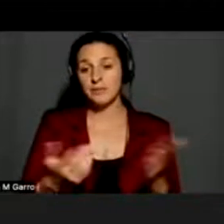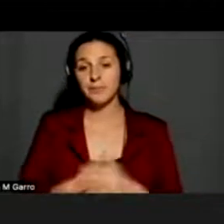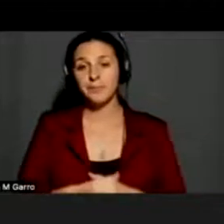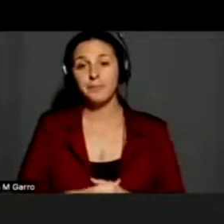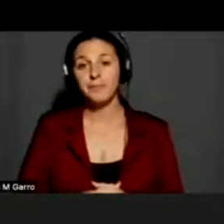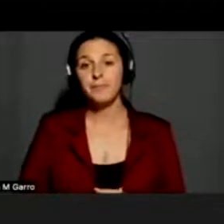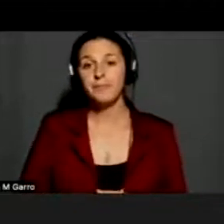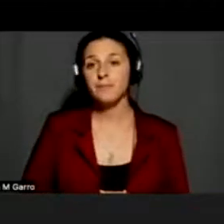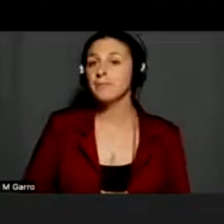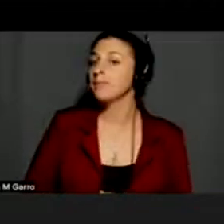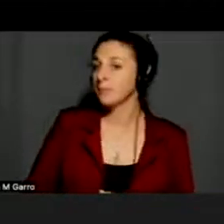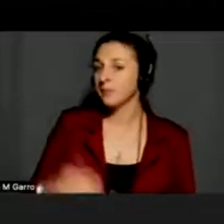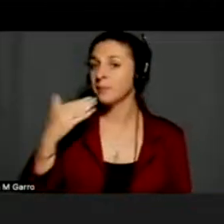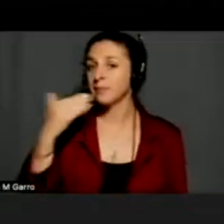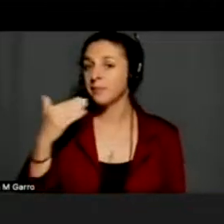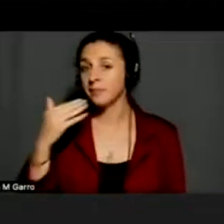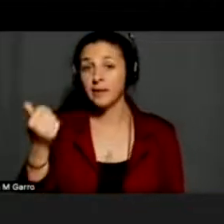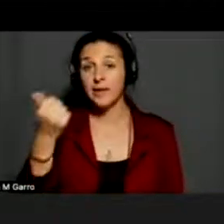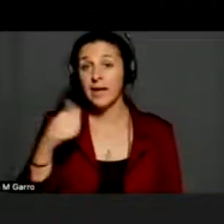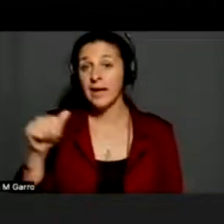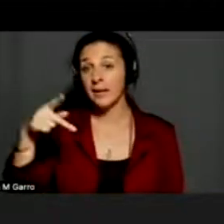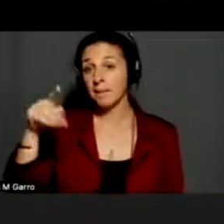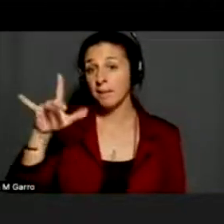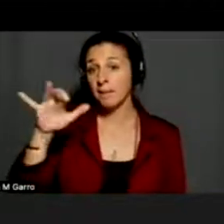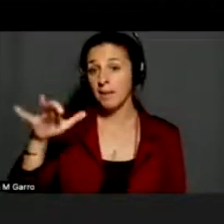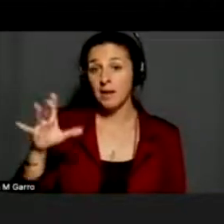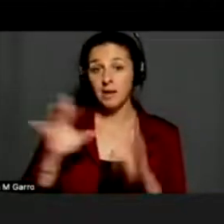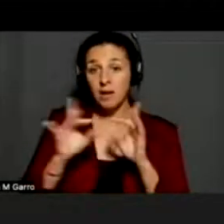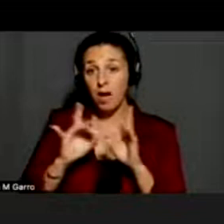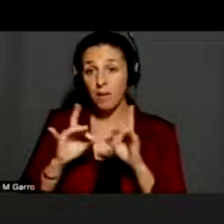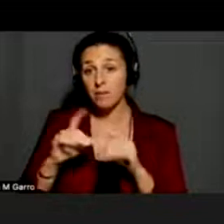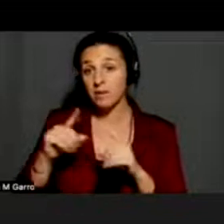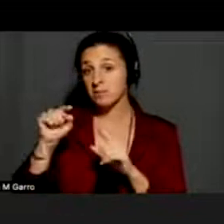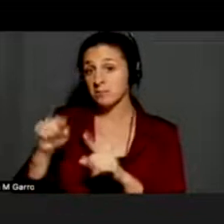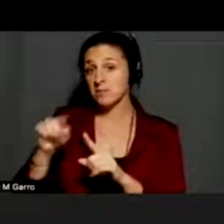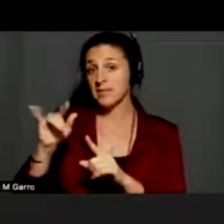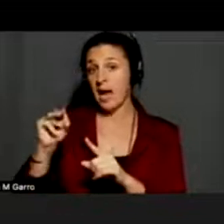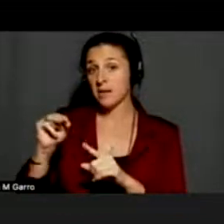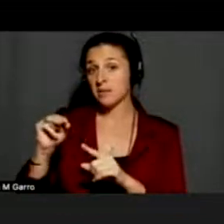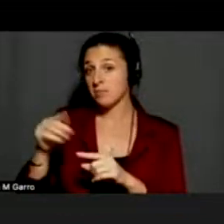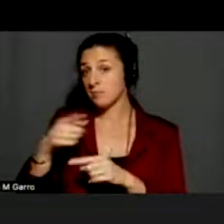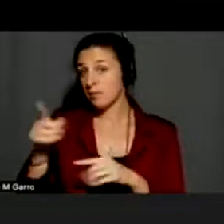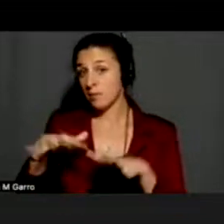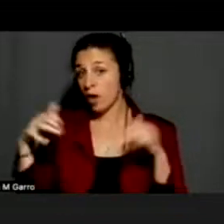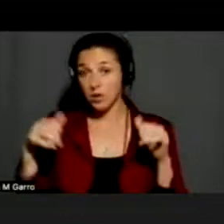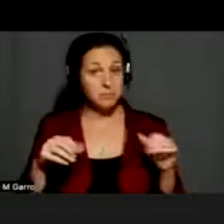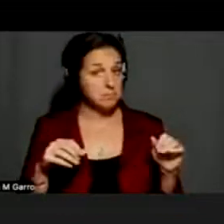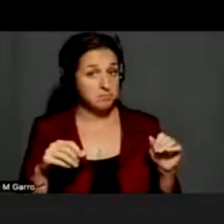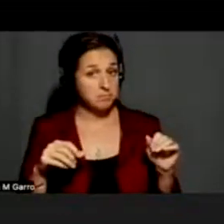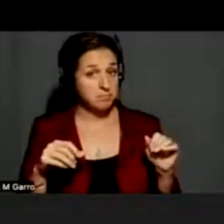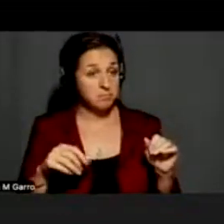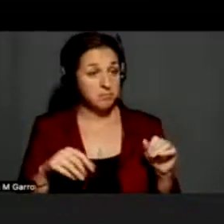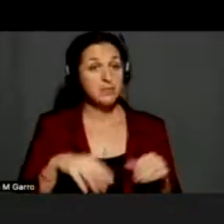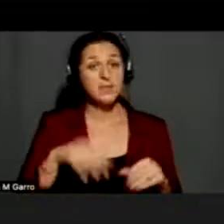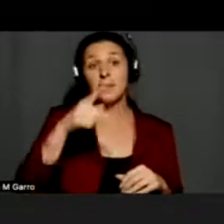Okay, thank you. Are there any public comments on this item from the audience? Okay, Peter, can you check with the Zoom audience,